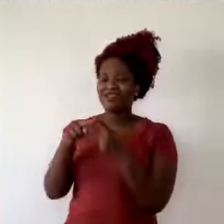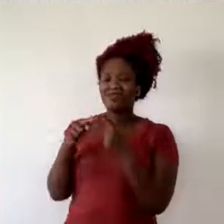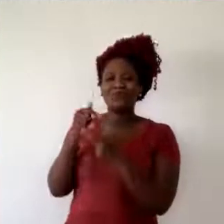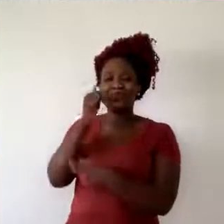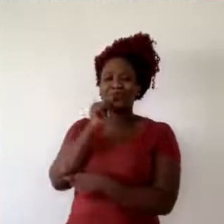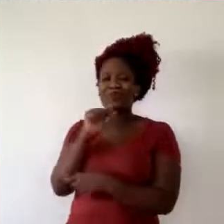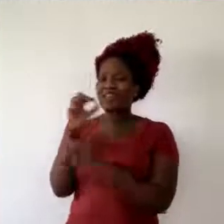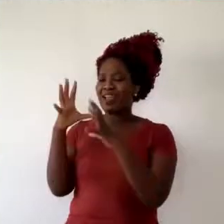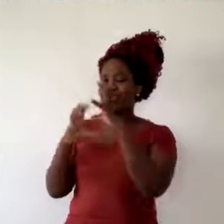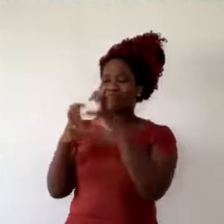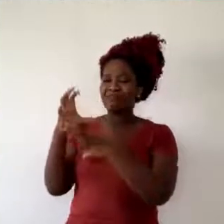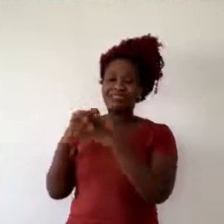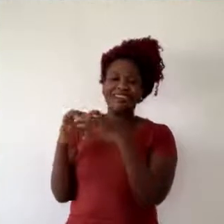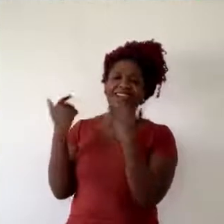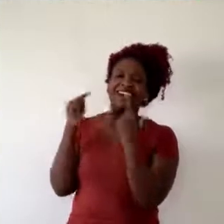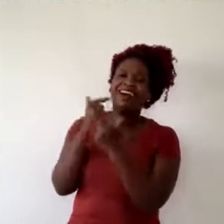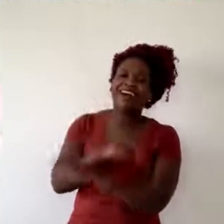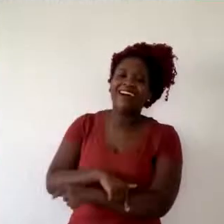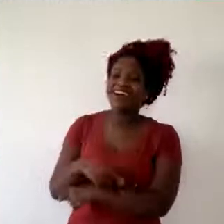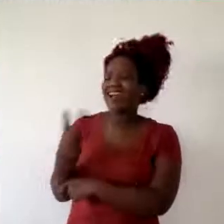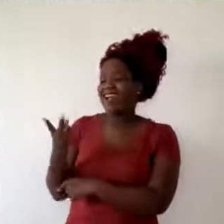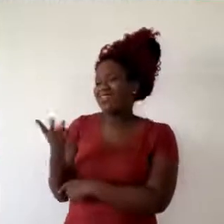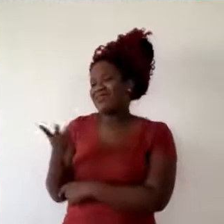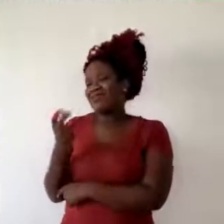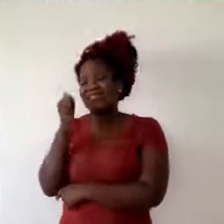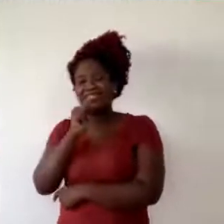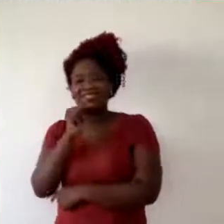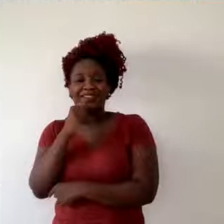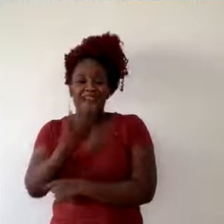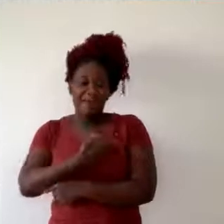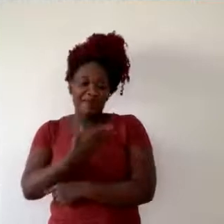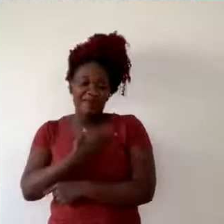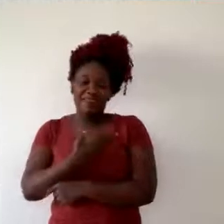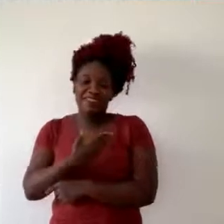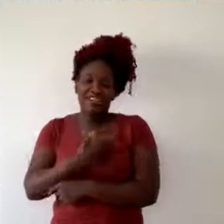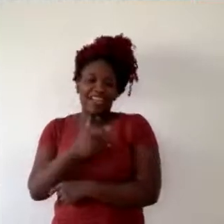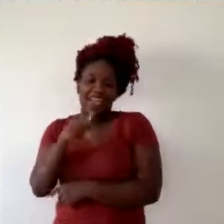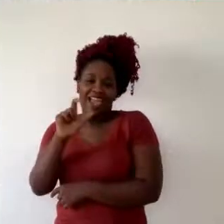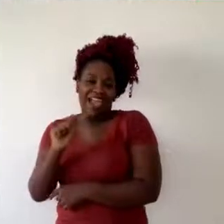each other. This is friends hitting each other.